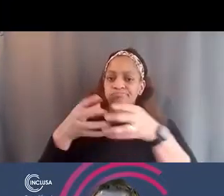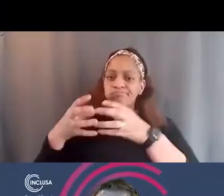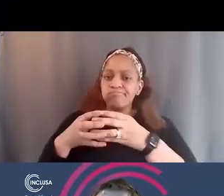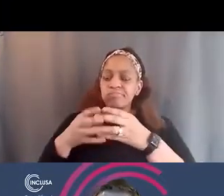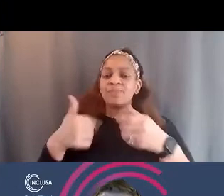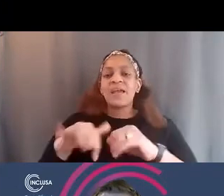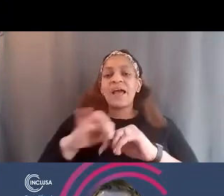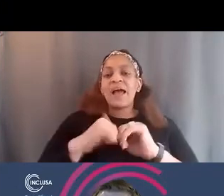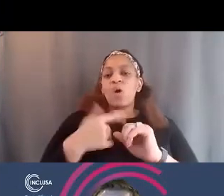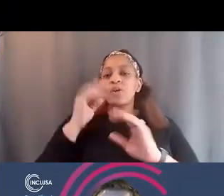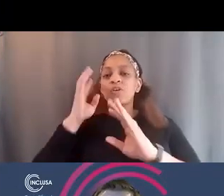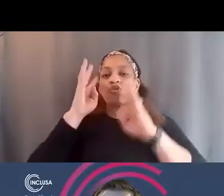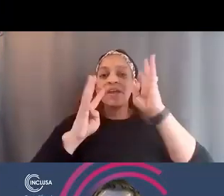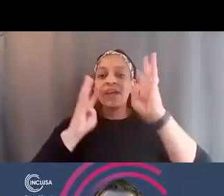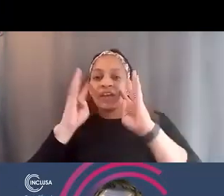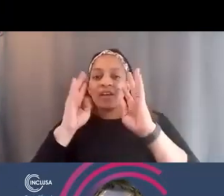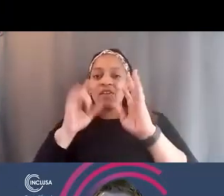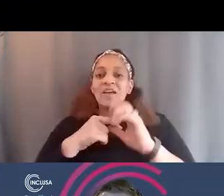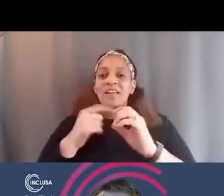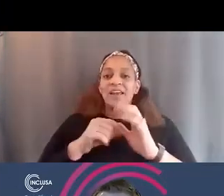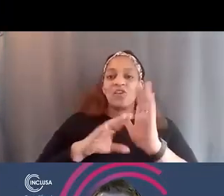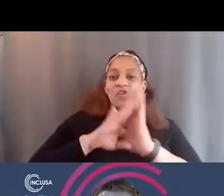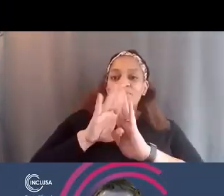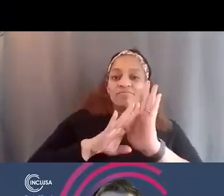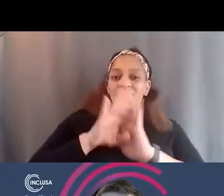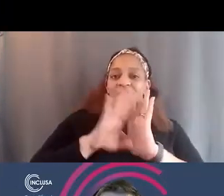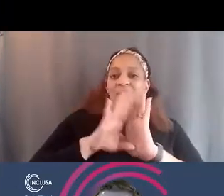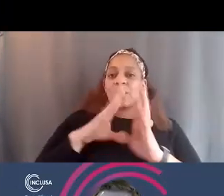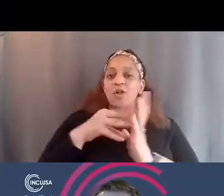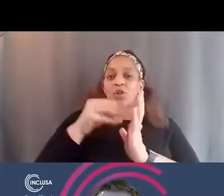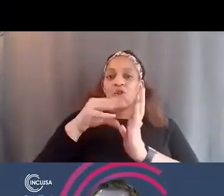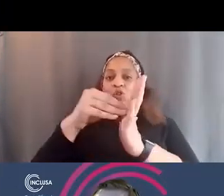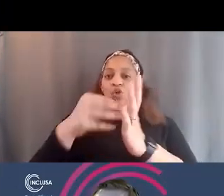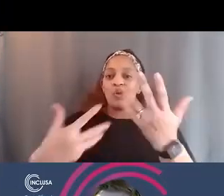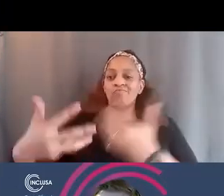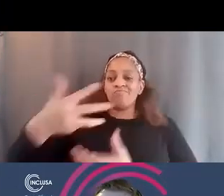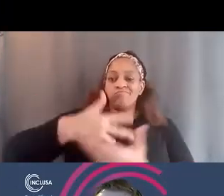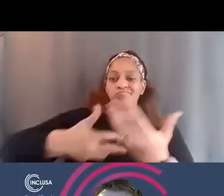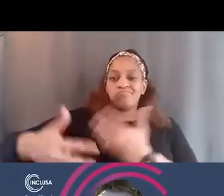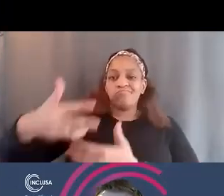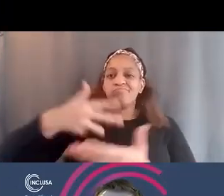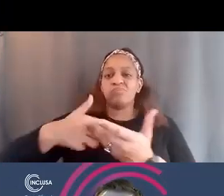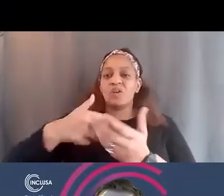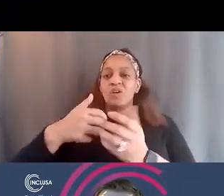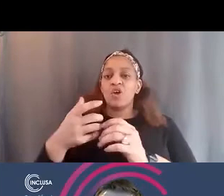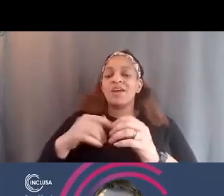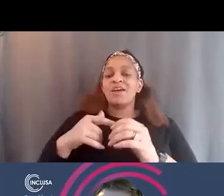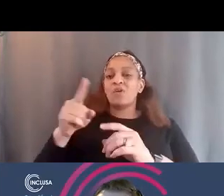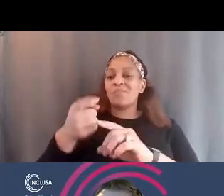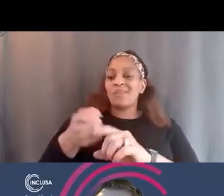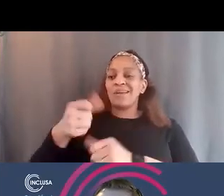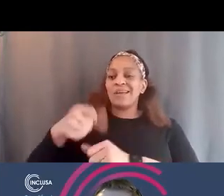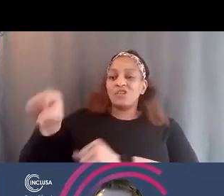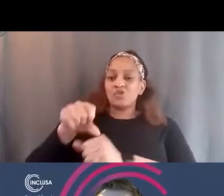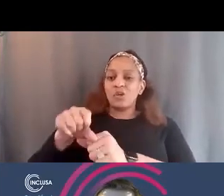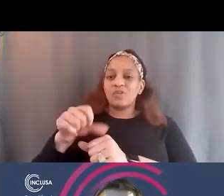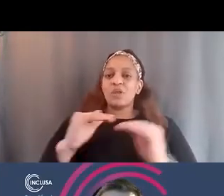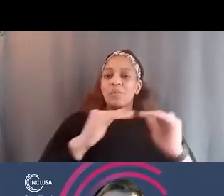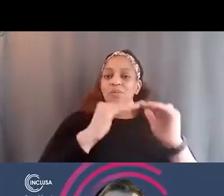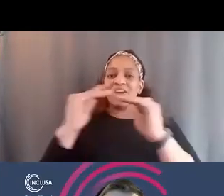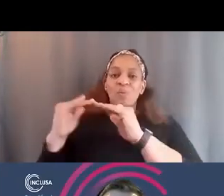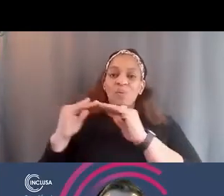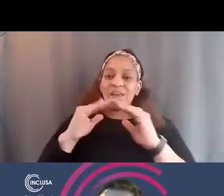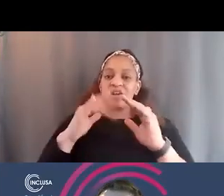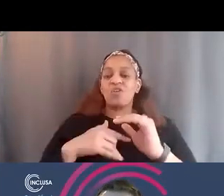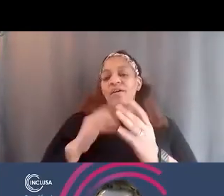work together, learn from each other, and grow collectively together. And we were really trying to be the conveners of that type of peer-to-peer technical